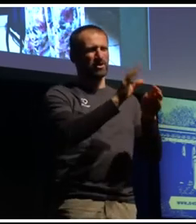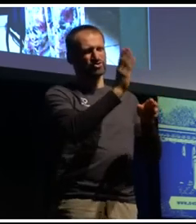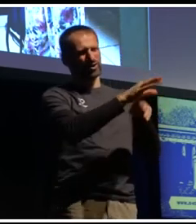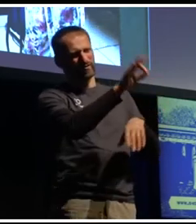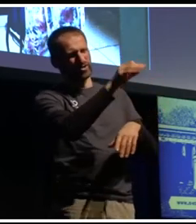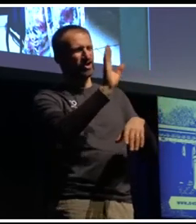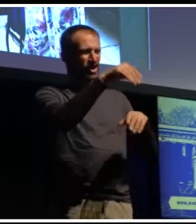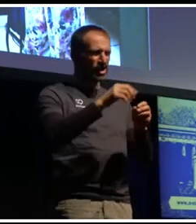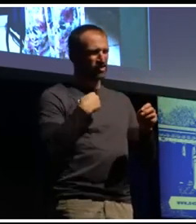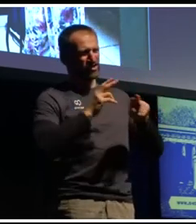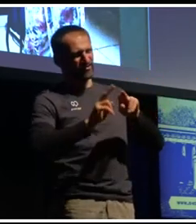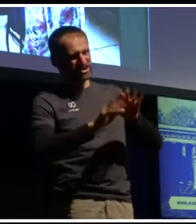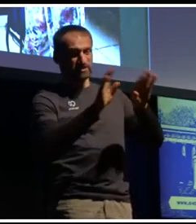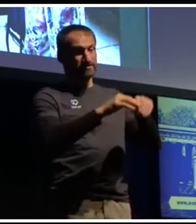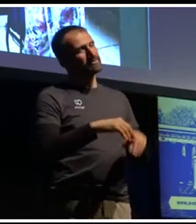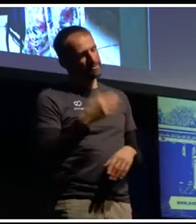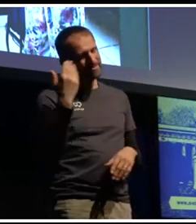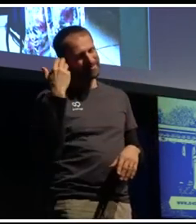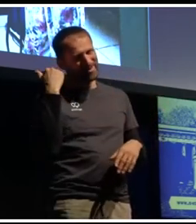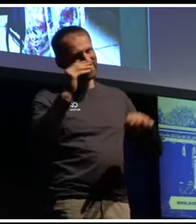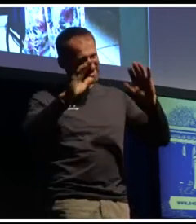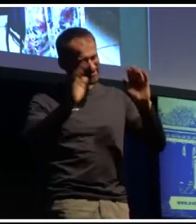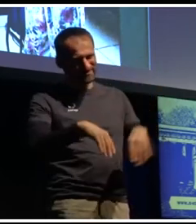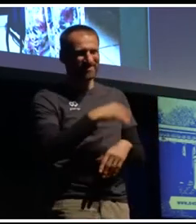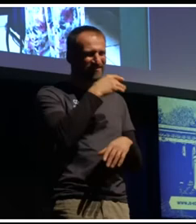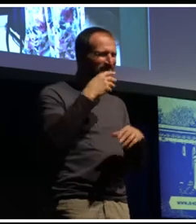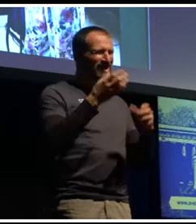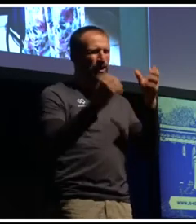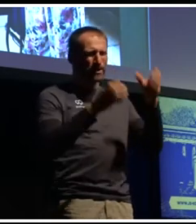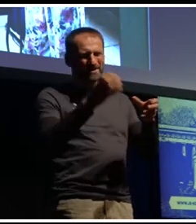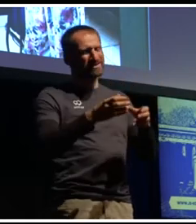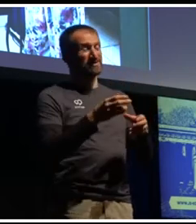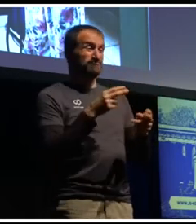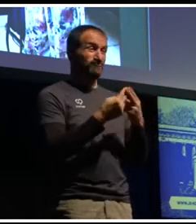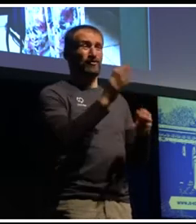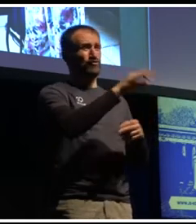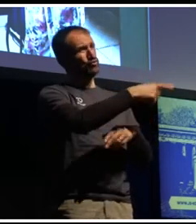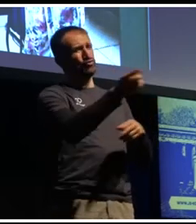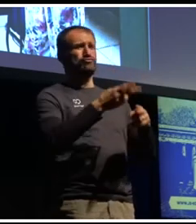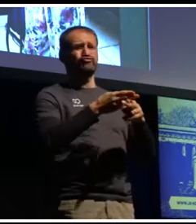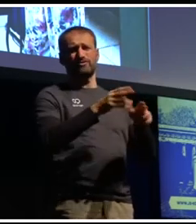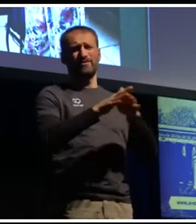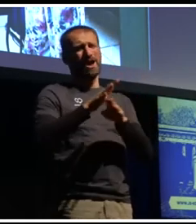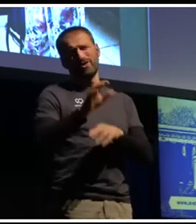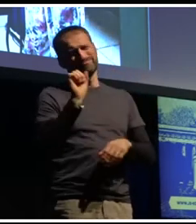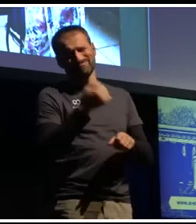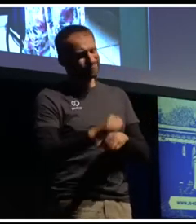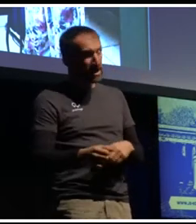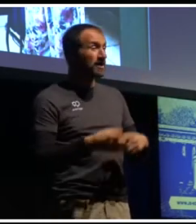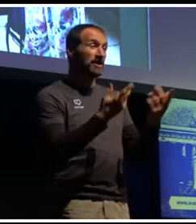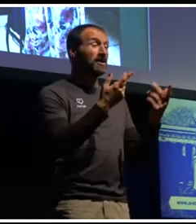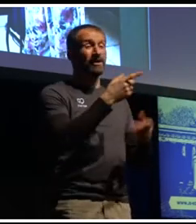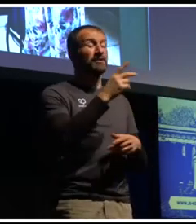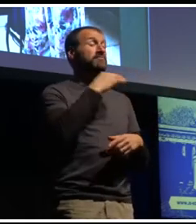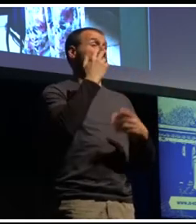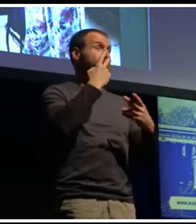this is what we thought it would be like in the past. You'd have to have all this equipment. It wasn't really consumer grade. It's, once again, been really popular in